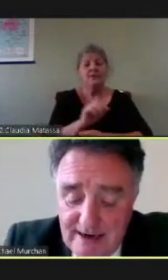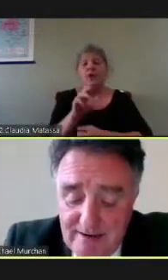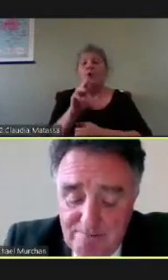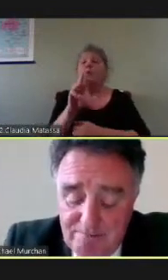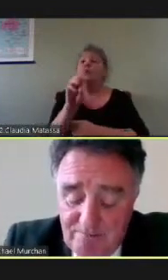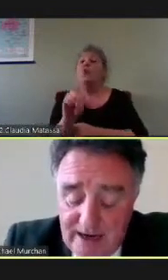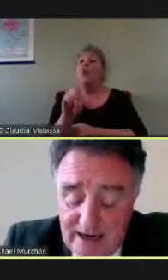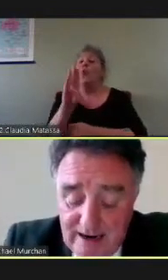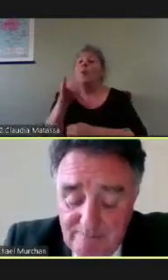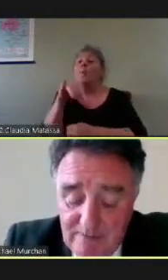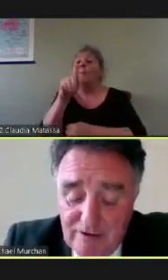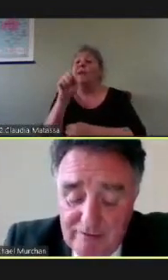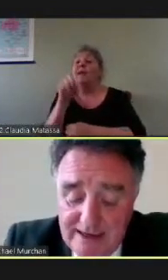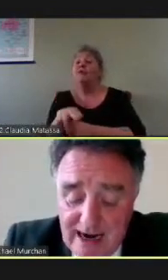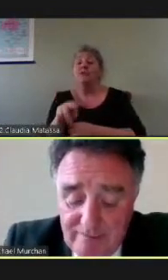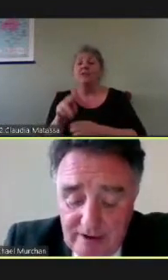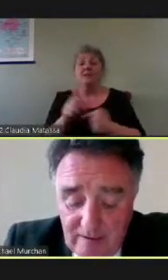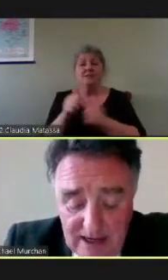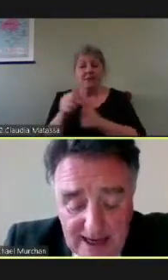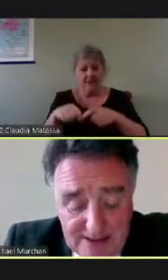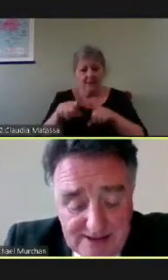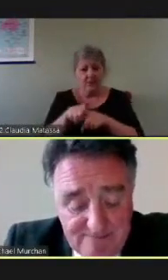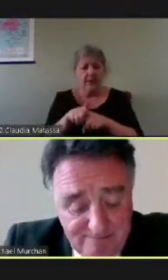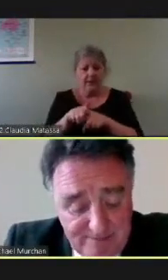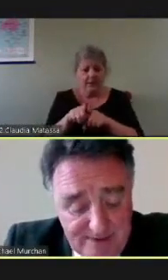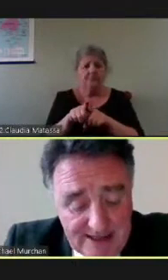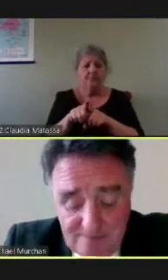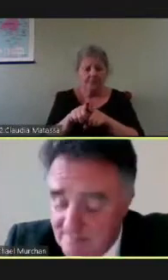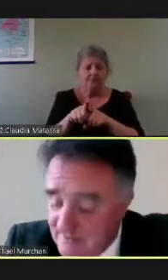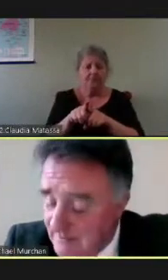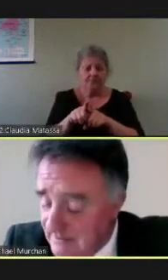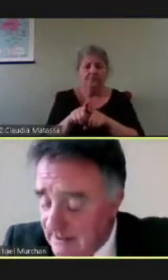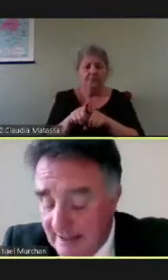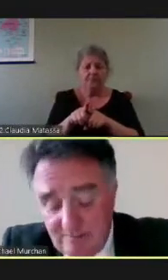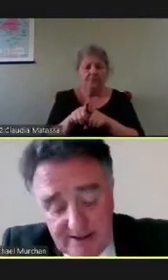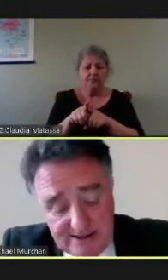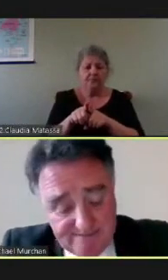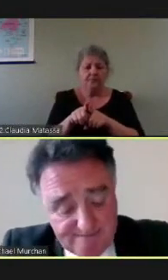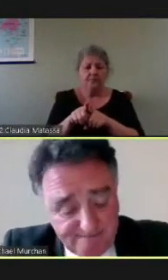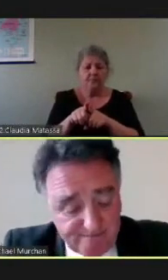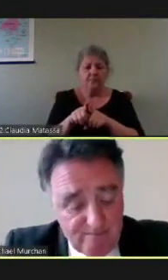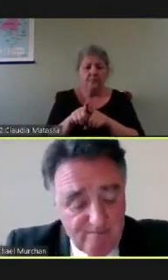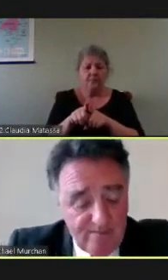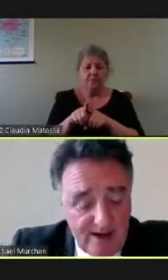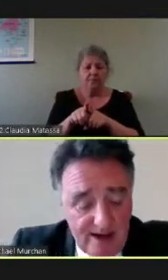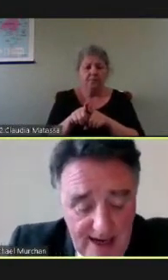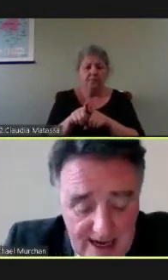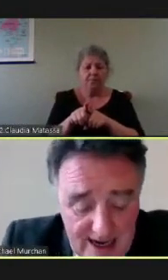service, via agreed aftercare plans. Next slide, please.